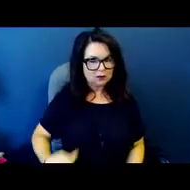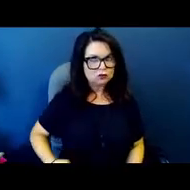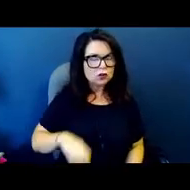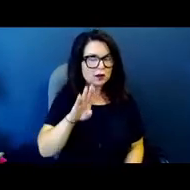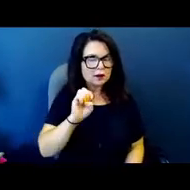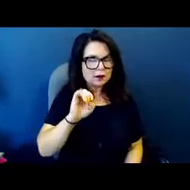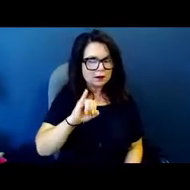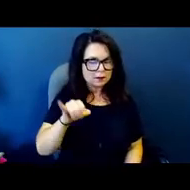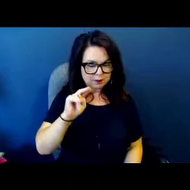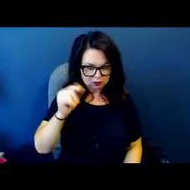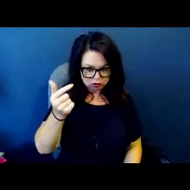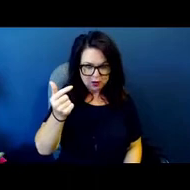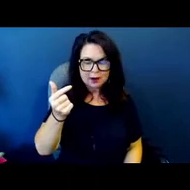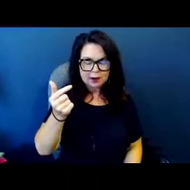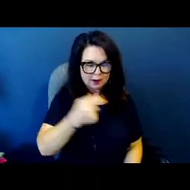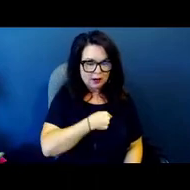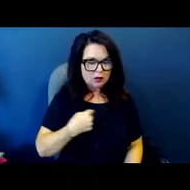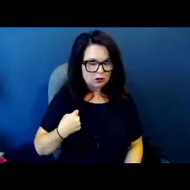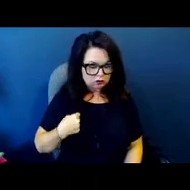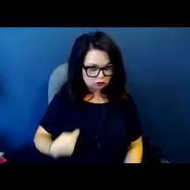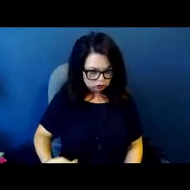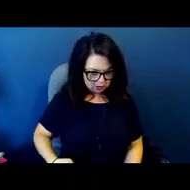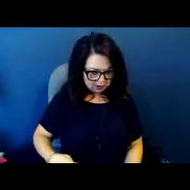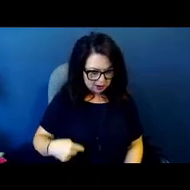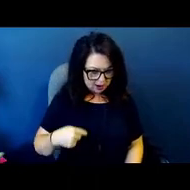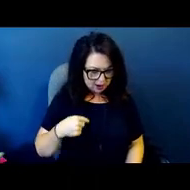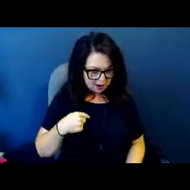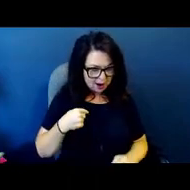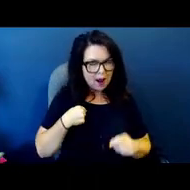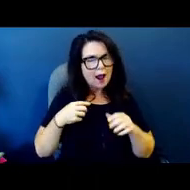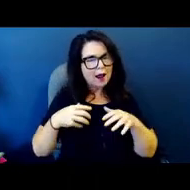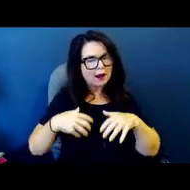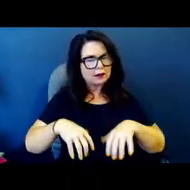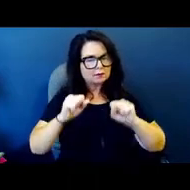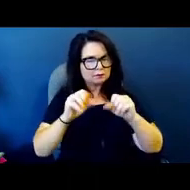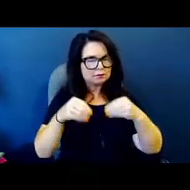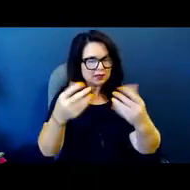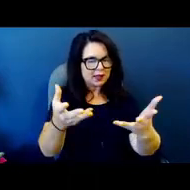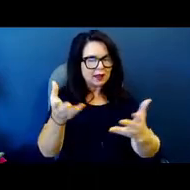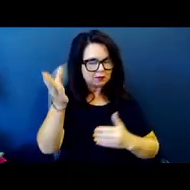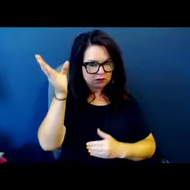did a presentation at it was the